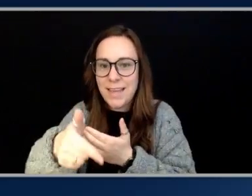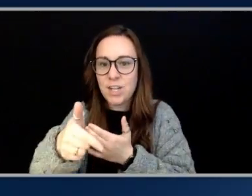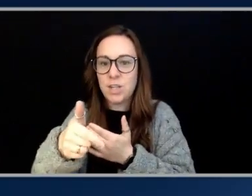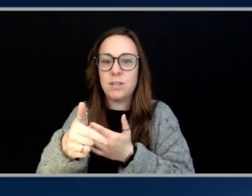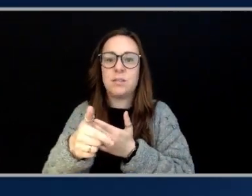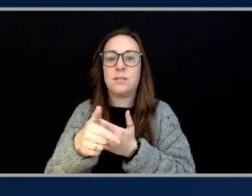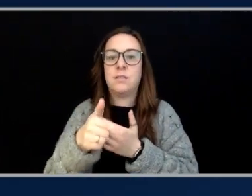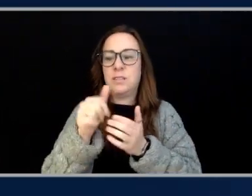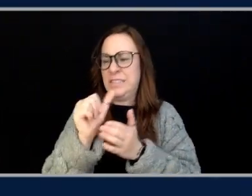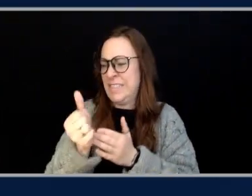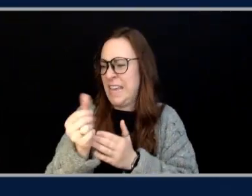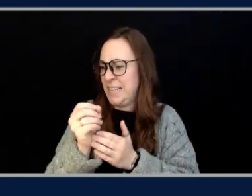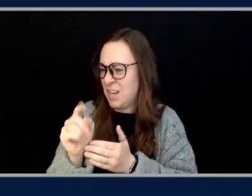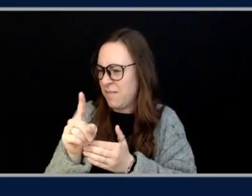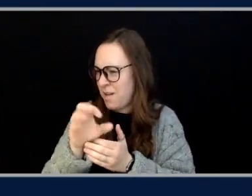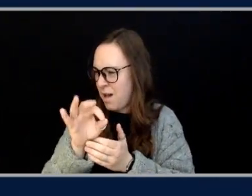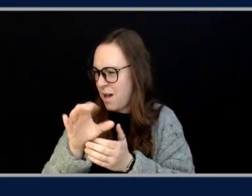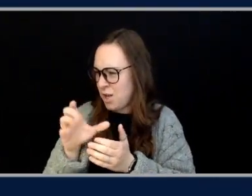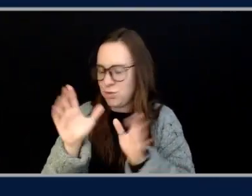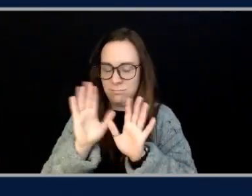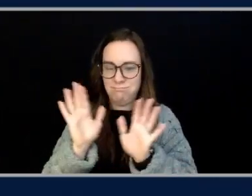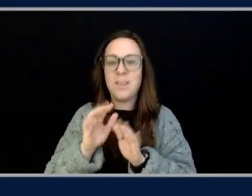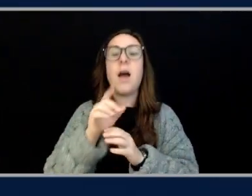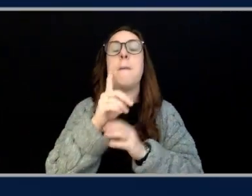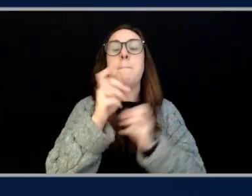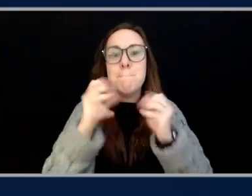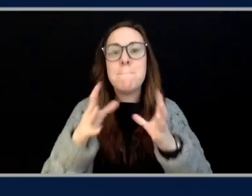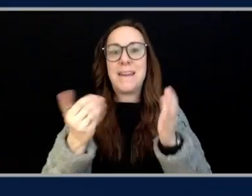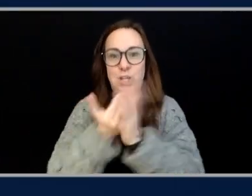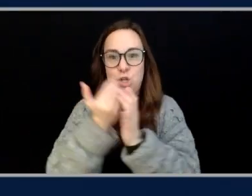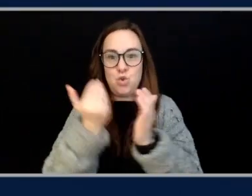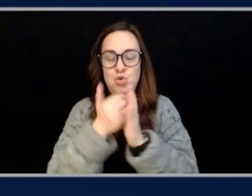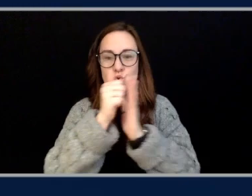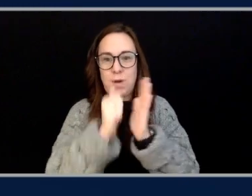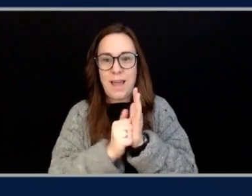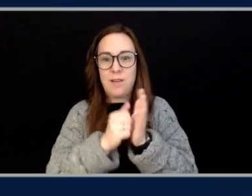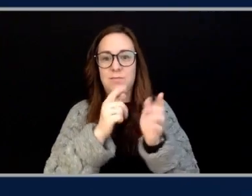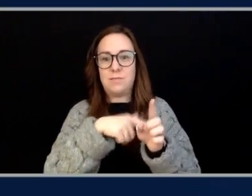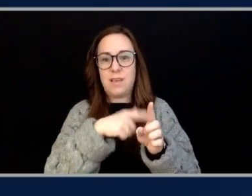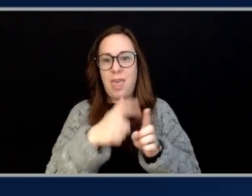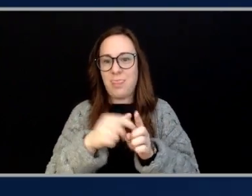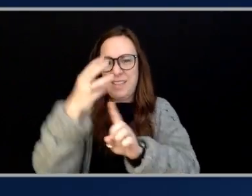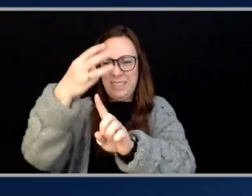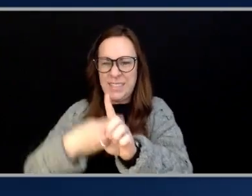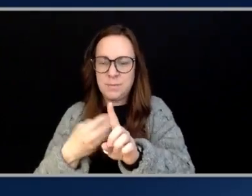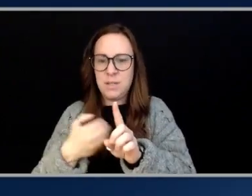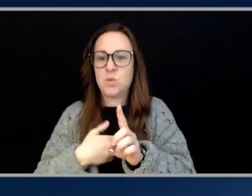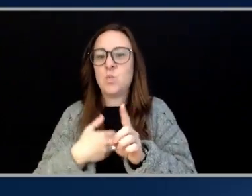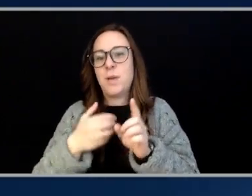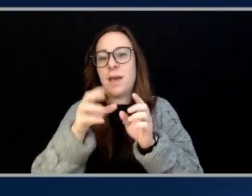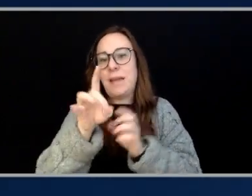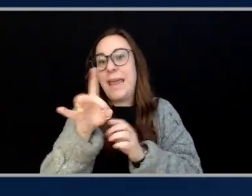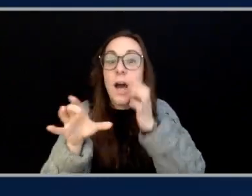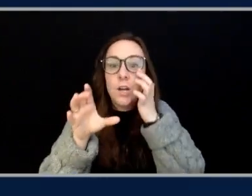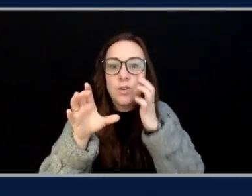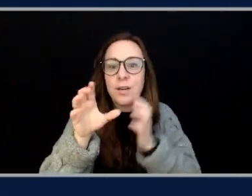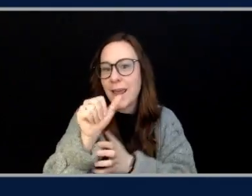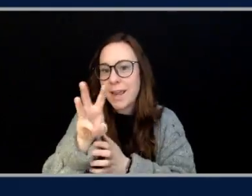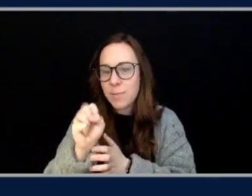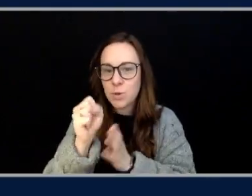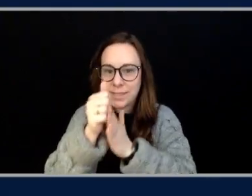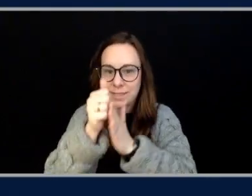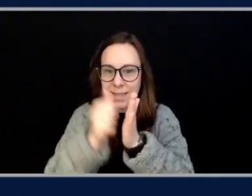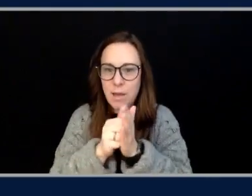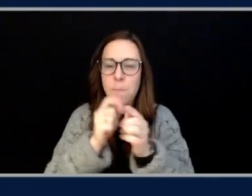hundreds of accounts. Yeah. And then in 6 months we ended up having like 400 AWS accounts. But each of them connected